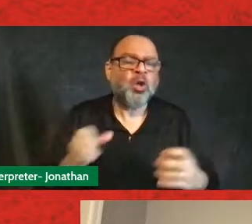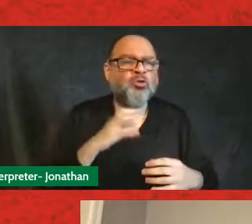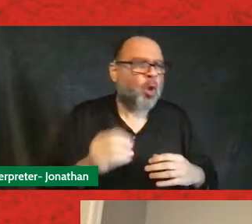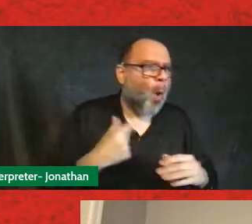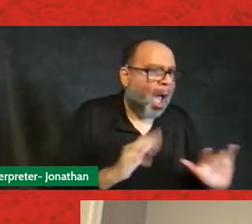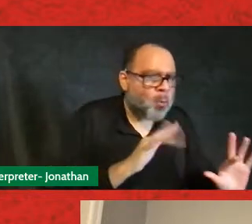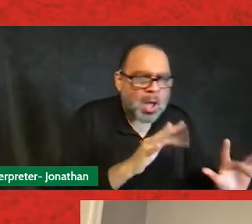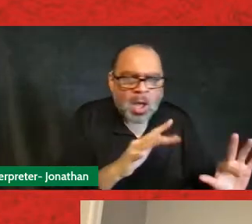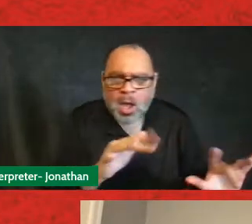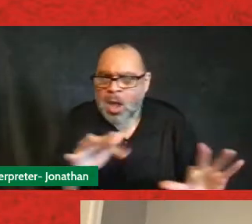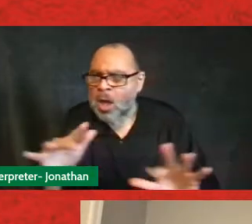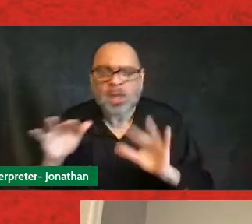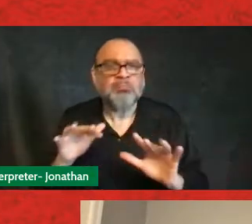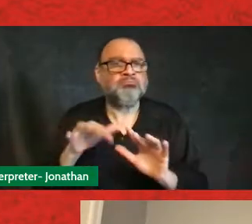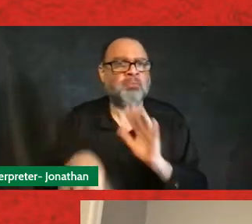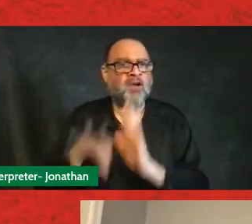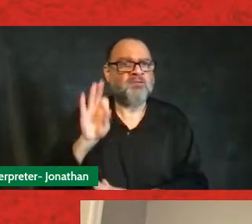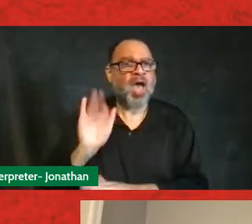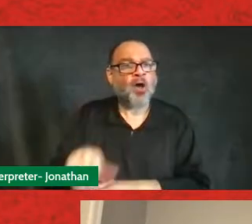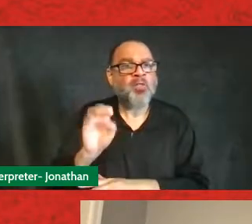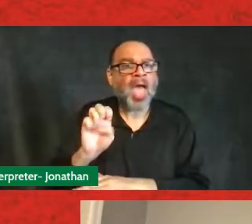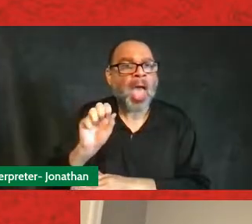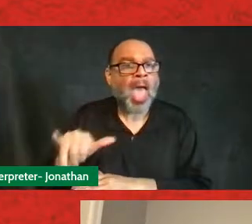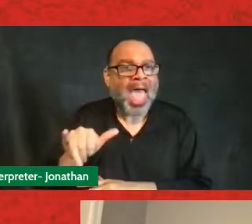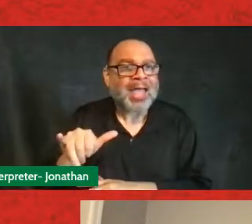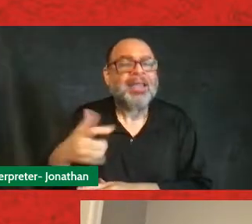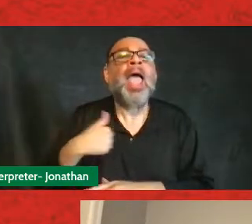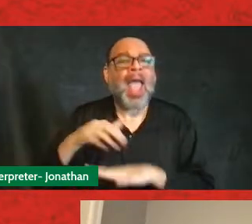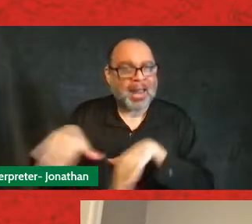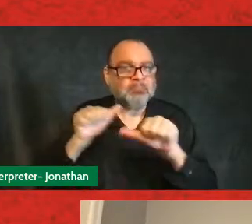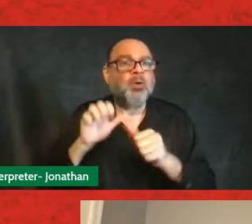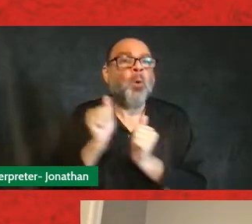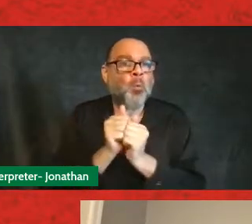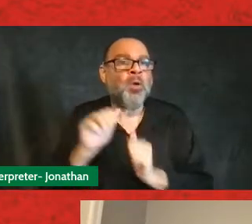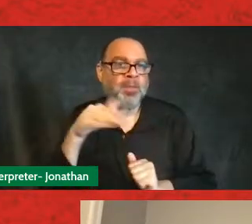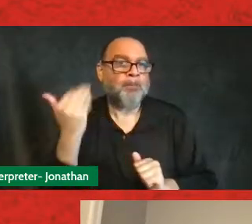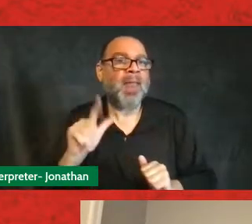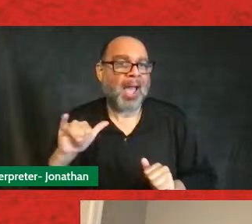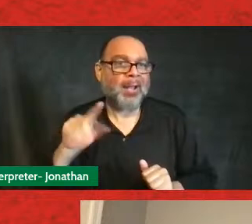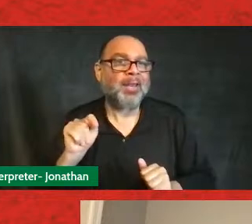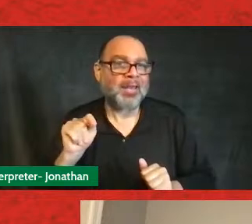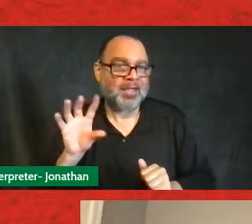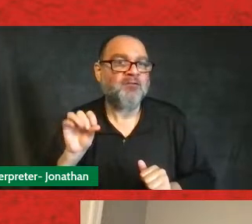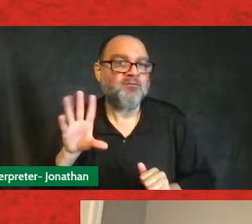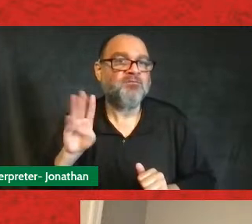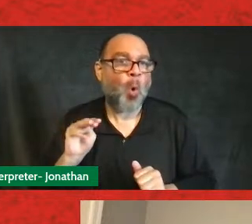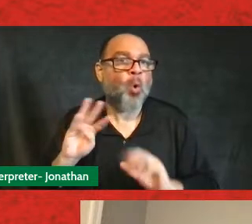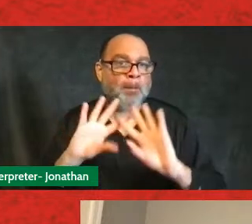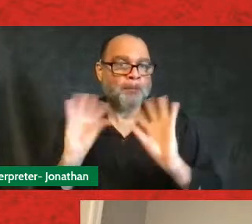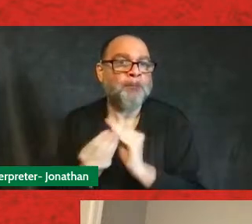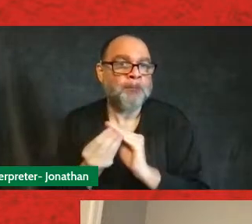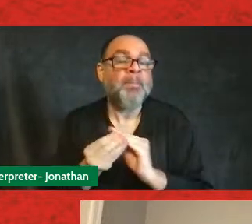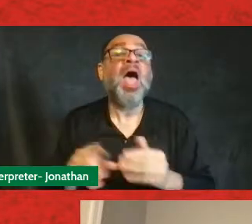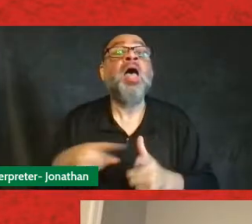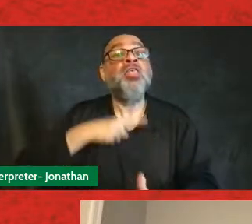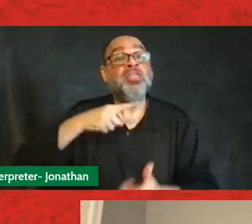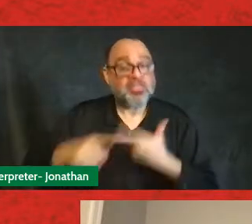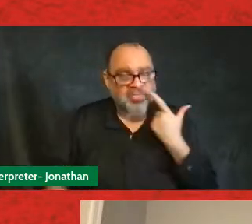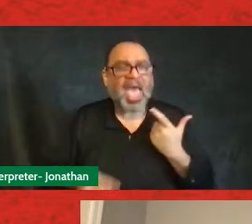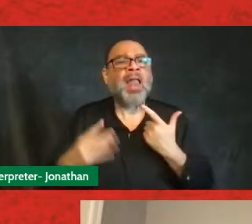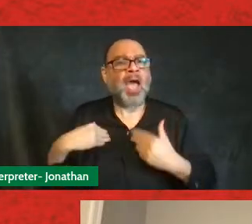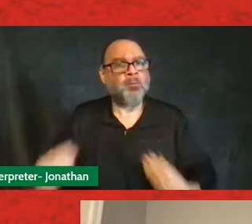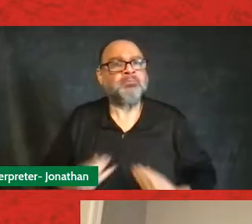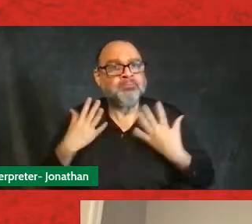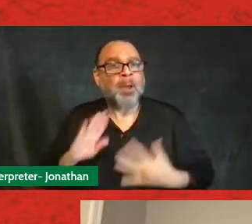his essay, and I think it was Black Literature Forum. And after him, I also was inspired by Errol Hill. Shakespeare and